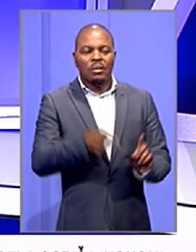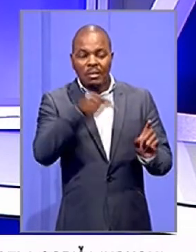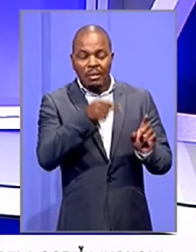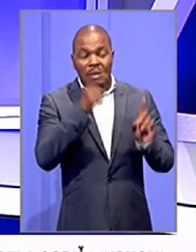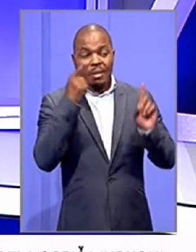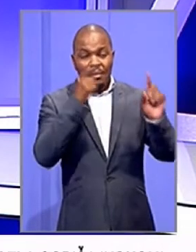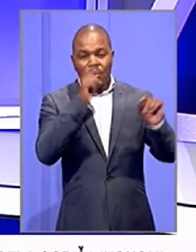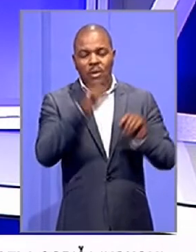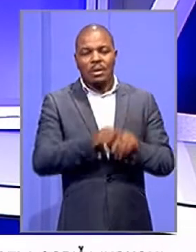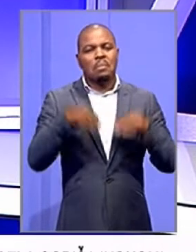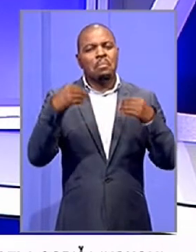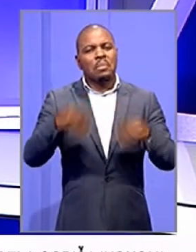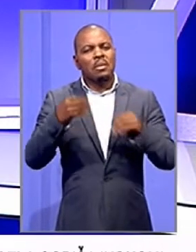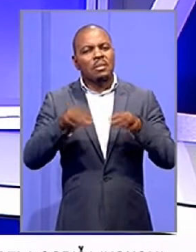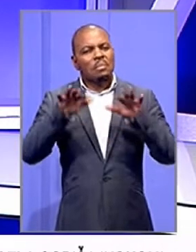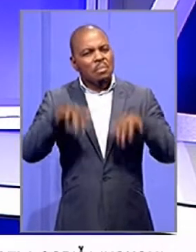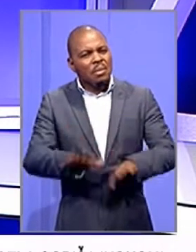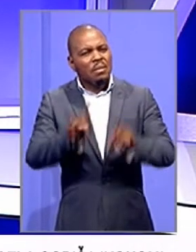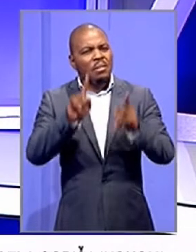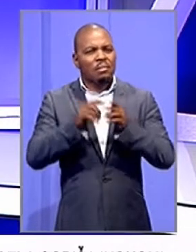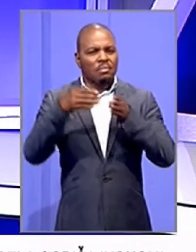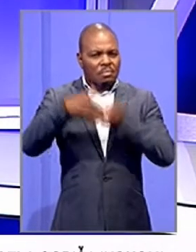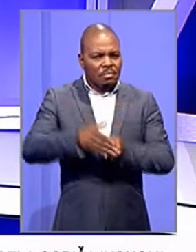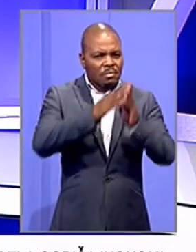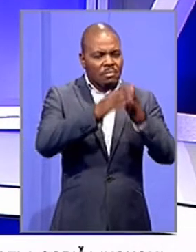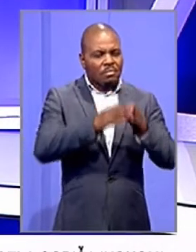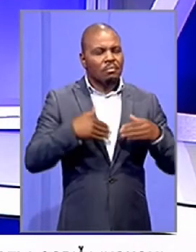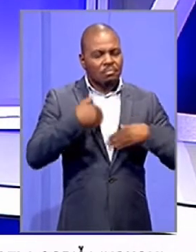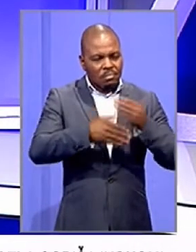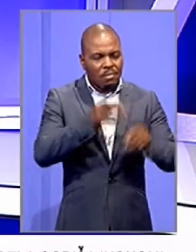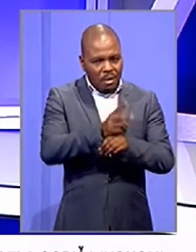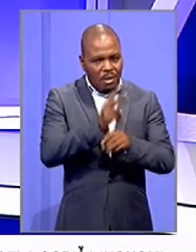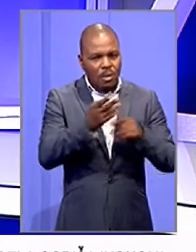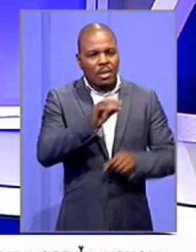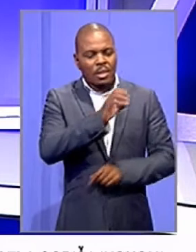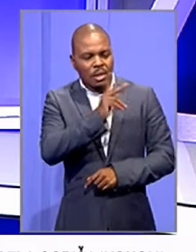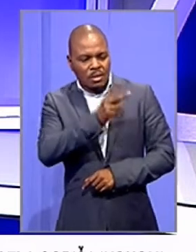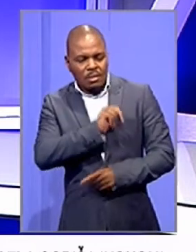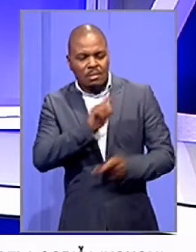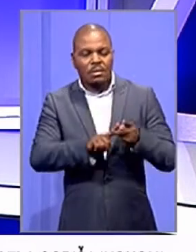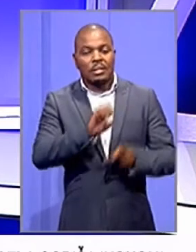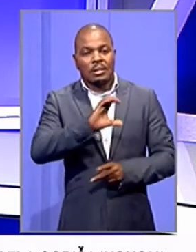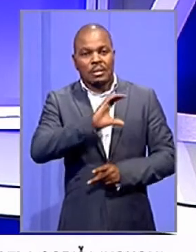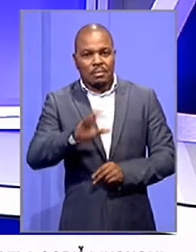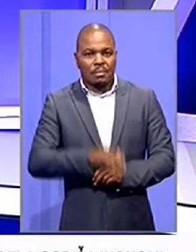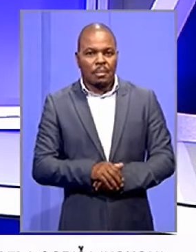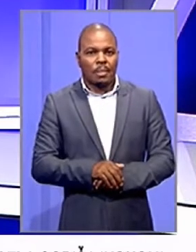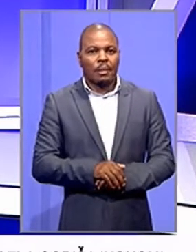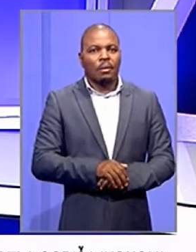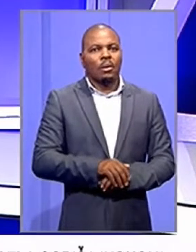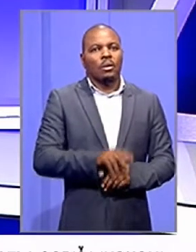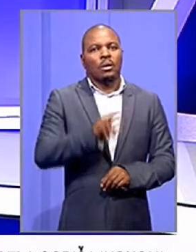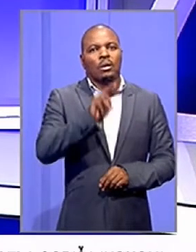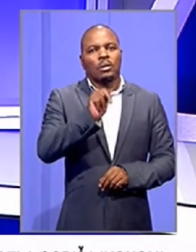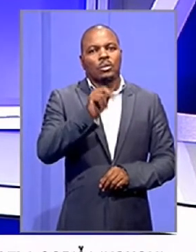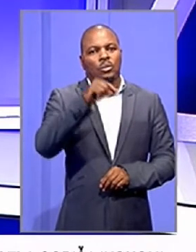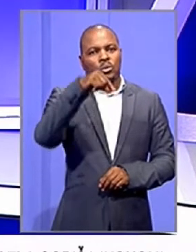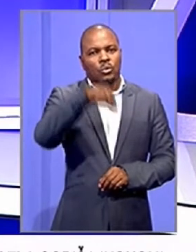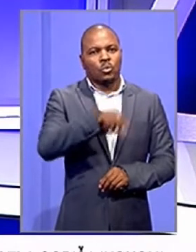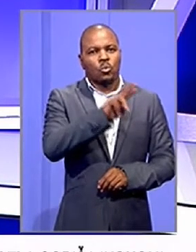industry ya le watleng le dikepe ka KwaZulu-Natal le Eastern Cape. Mafelo a boema kepe ka Qugha